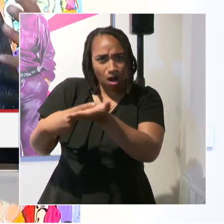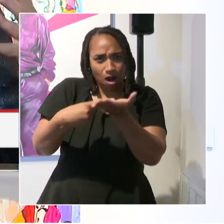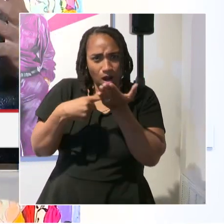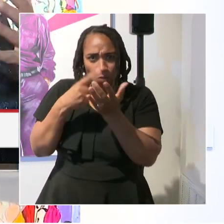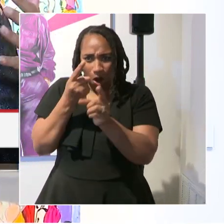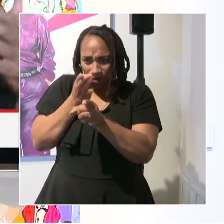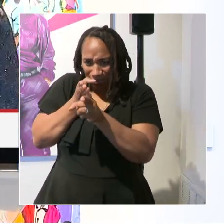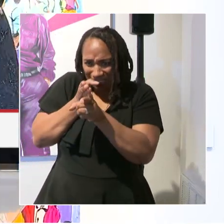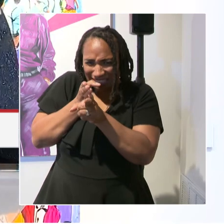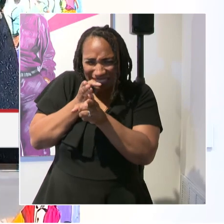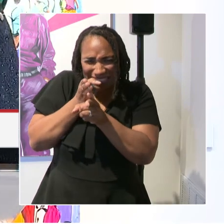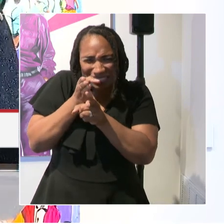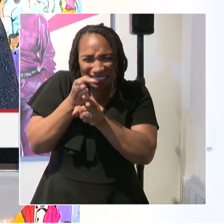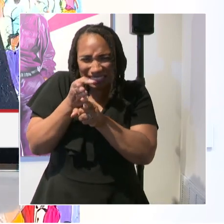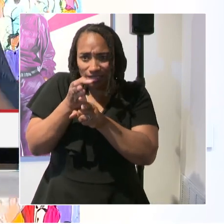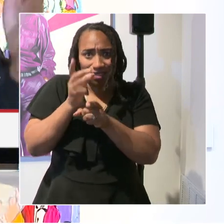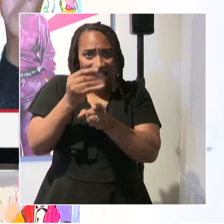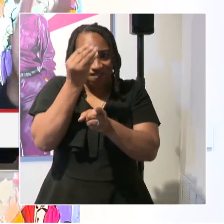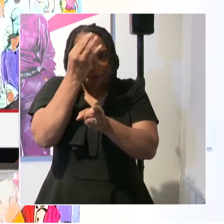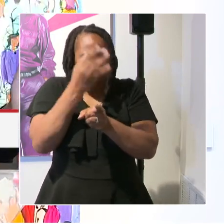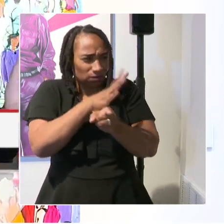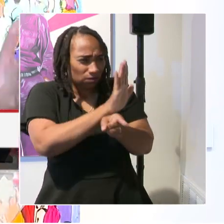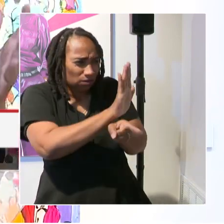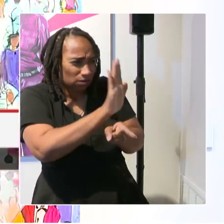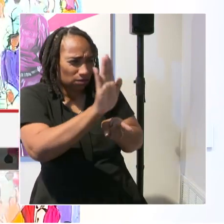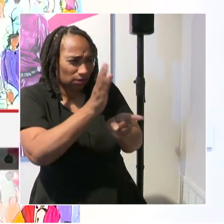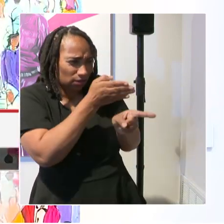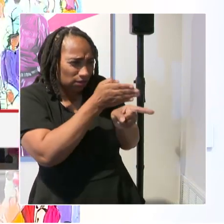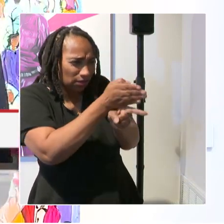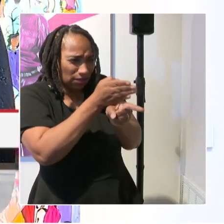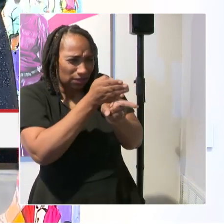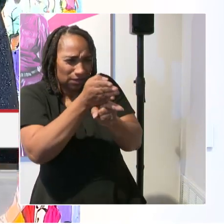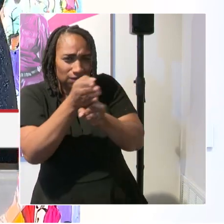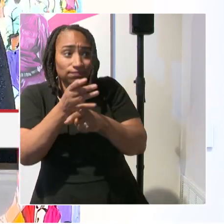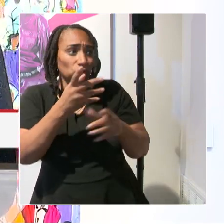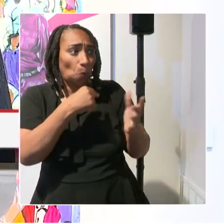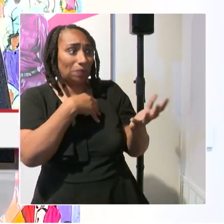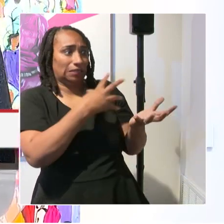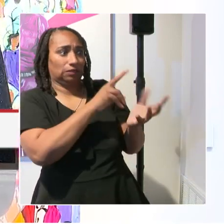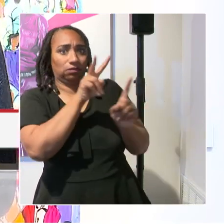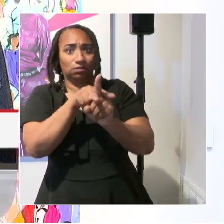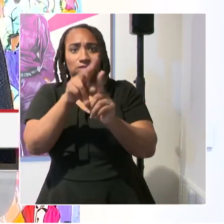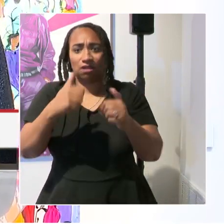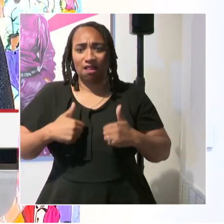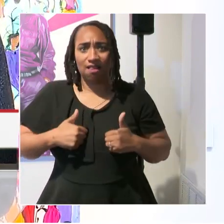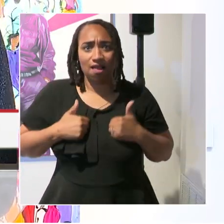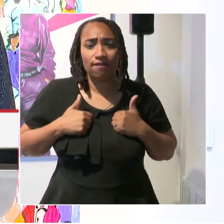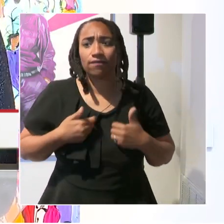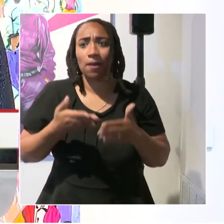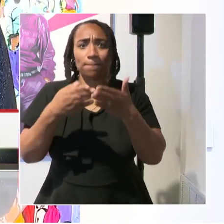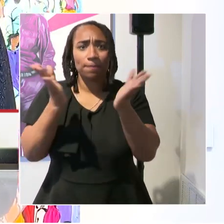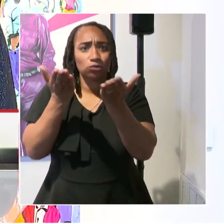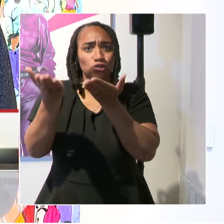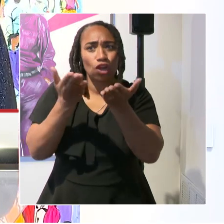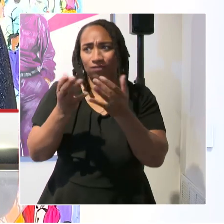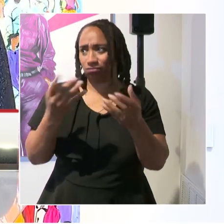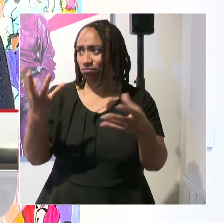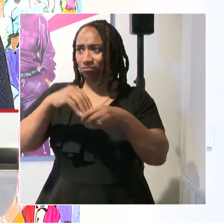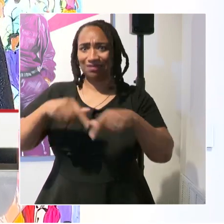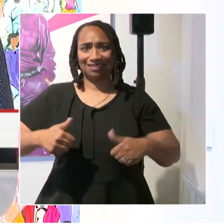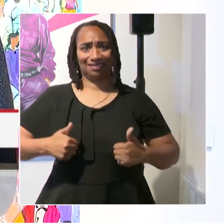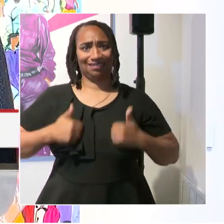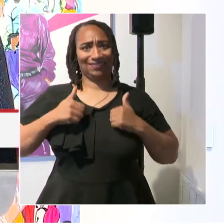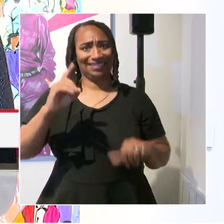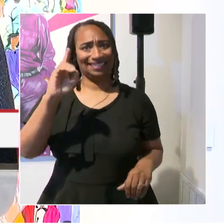decide how we are going to maintain the services and the quality of life that we love. And one of the ways that we do